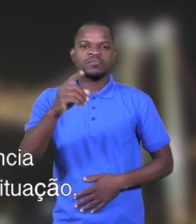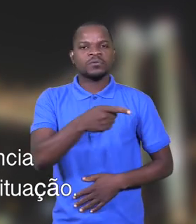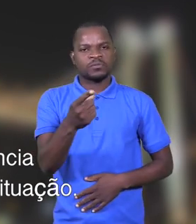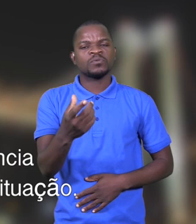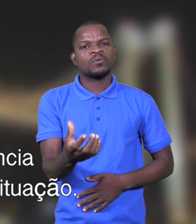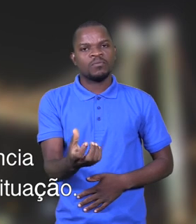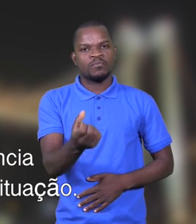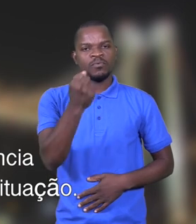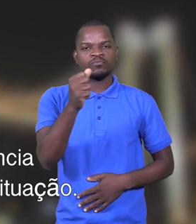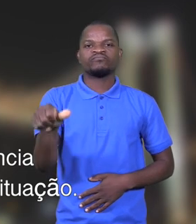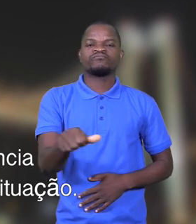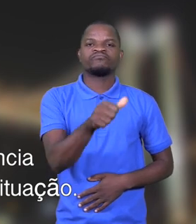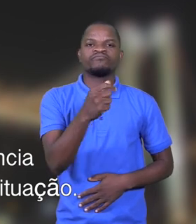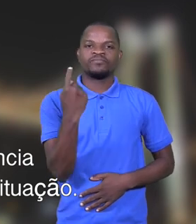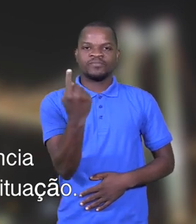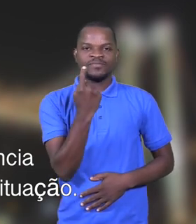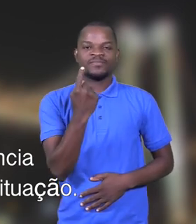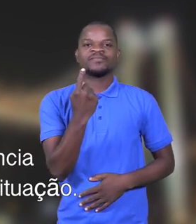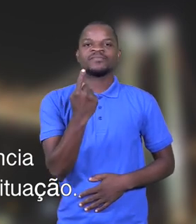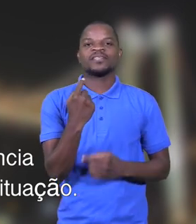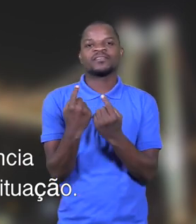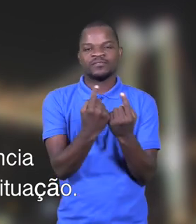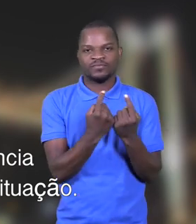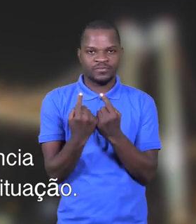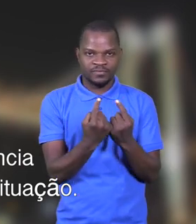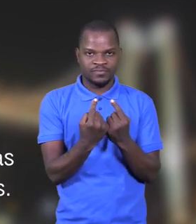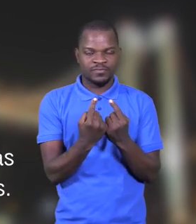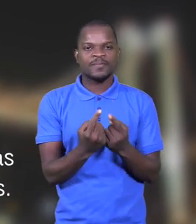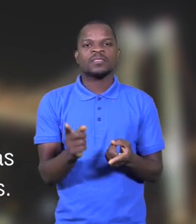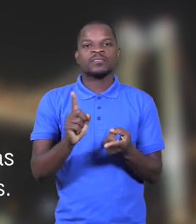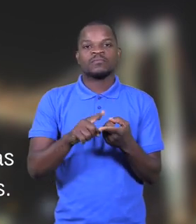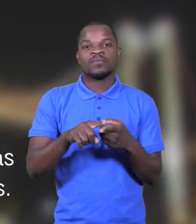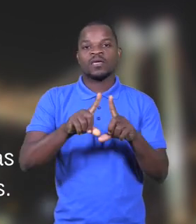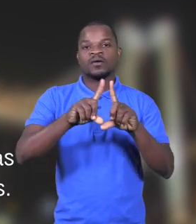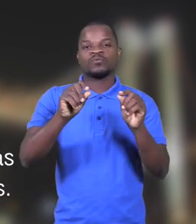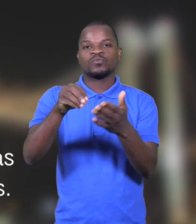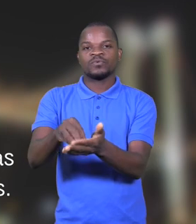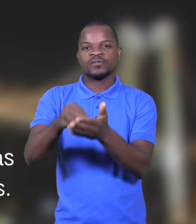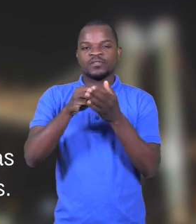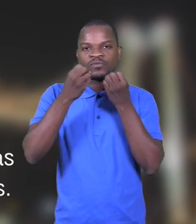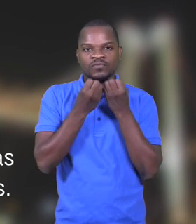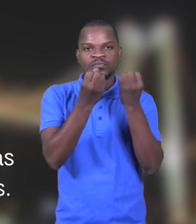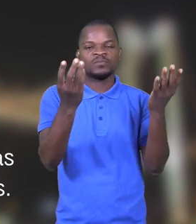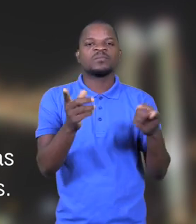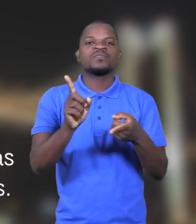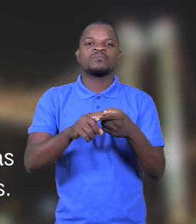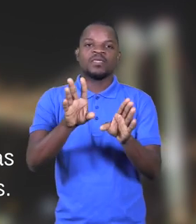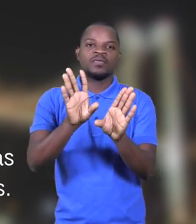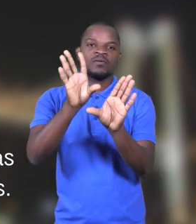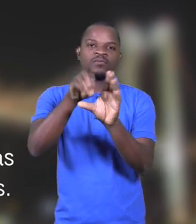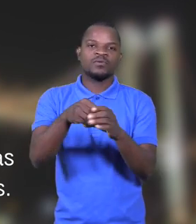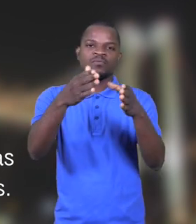are perfectly able to improve their own situation. Access to information and inclusion of